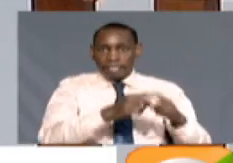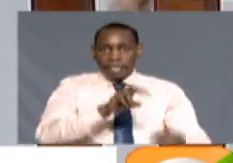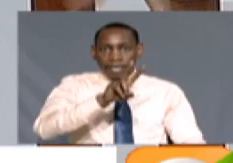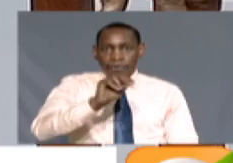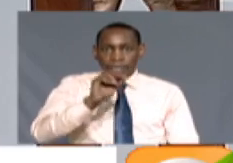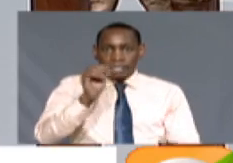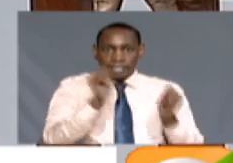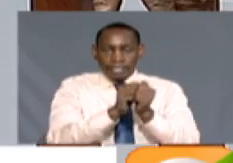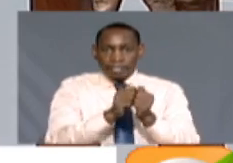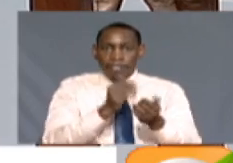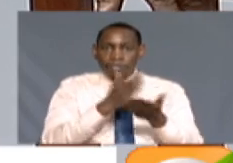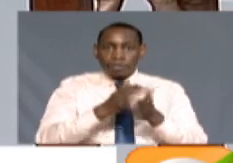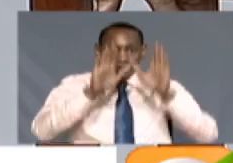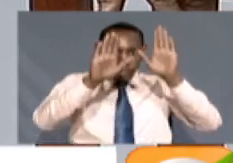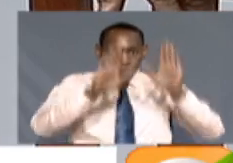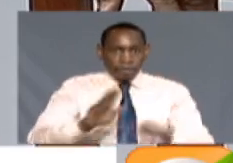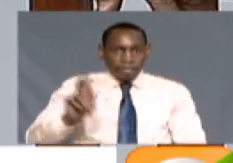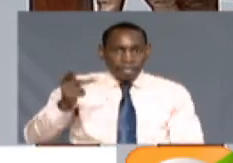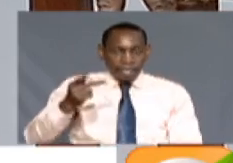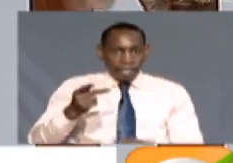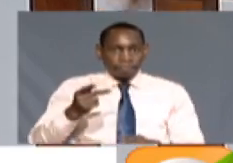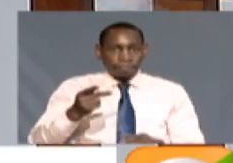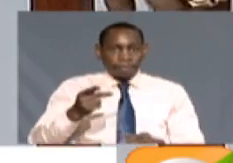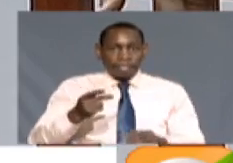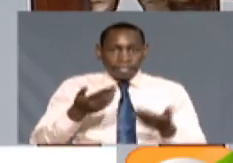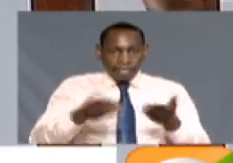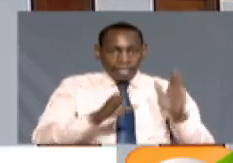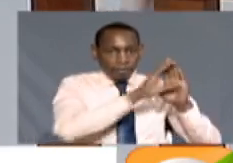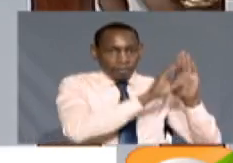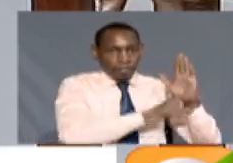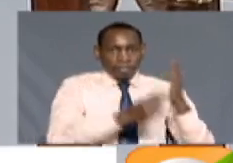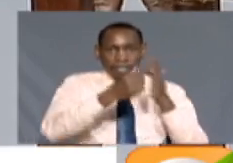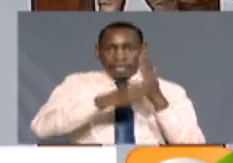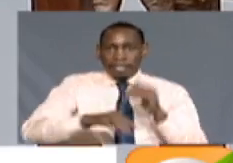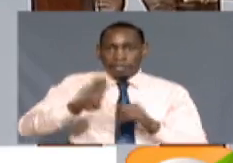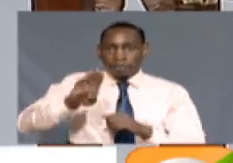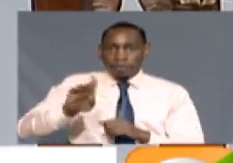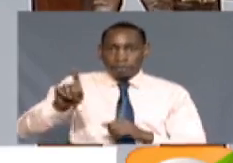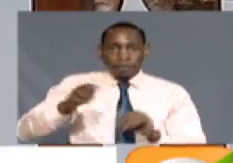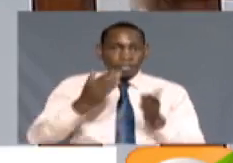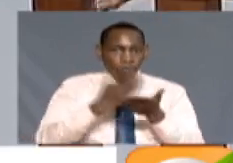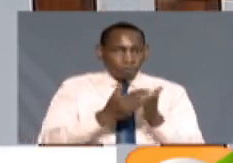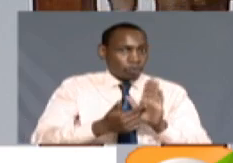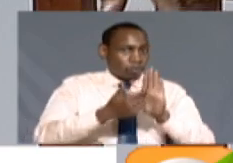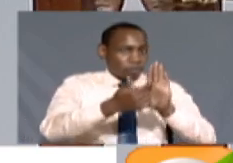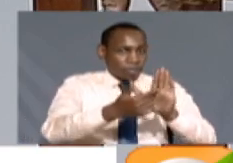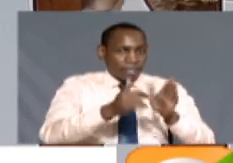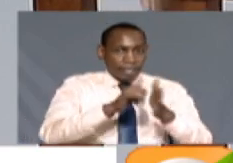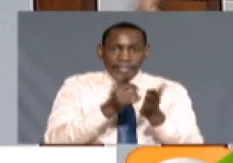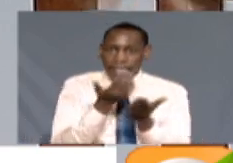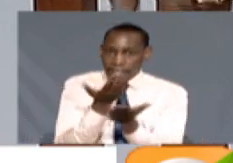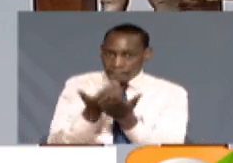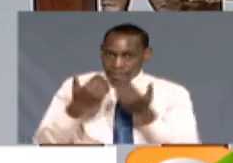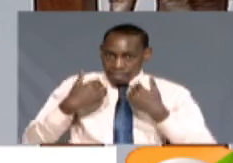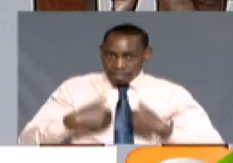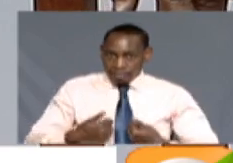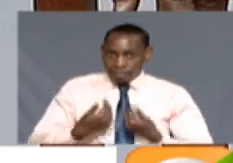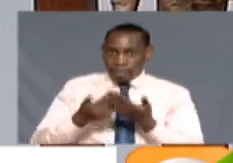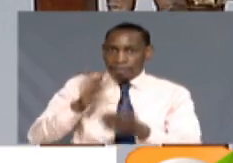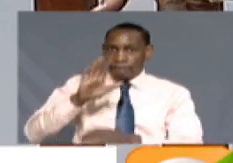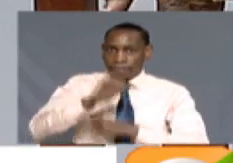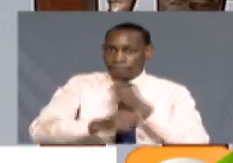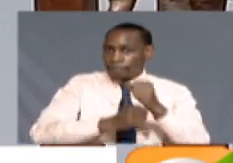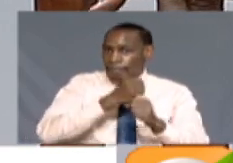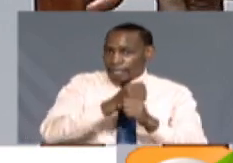we were instrumental to the Kenya's current constitution. Yeah. Now, Article 41, we are reflected there. So they appealed to me to give them another